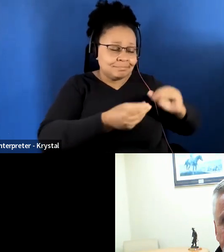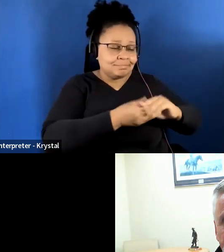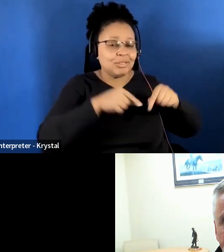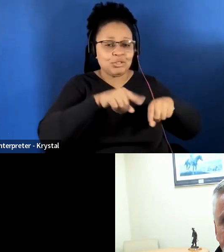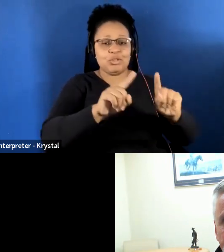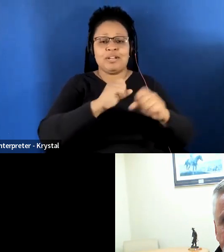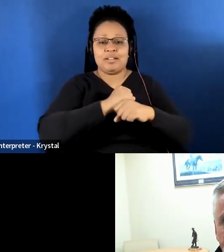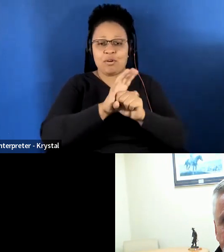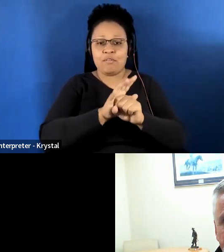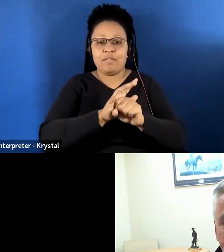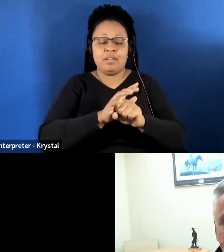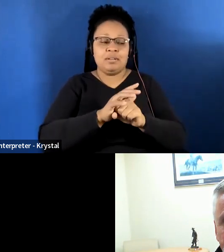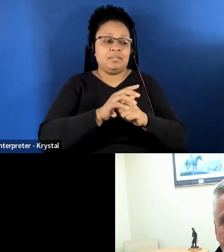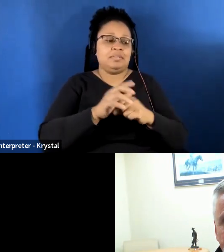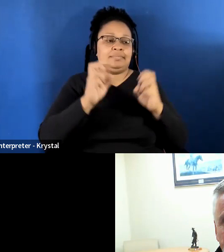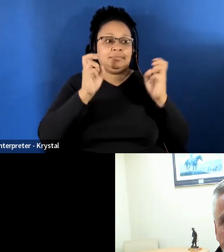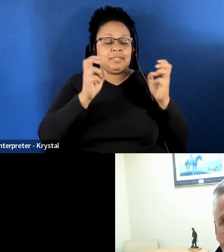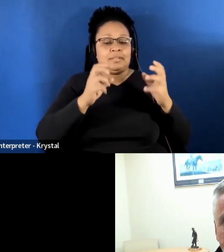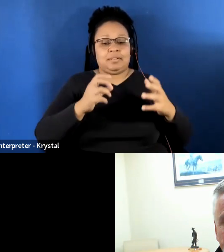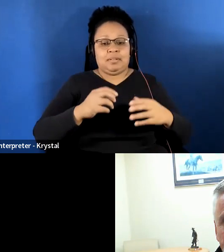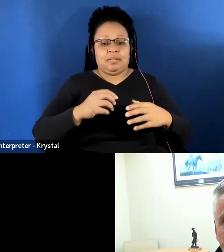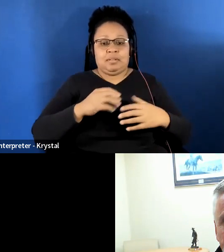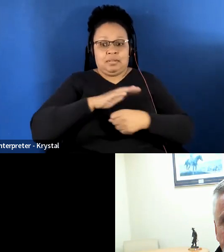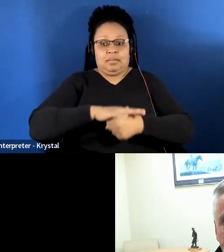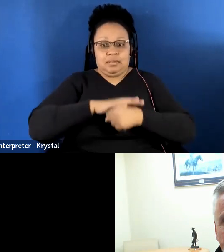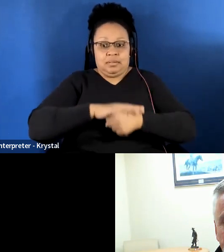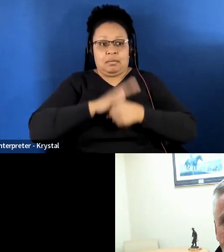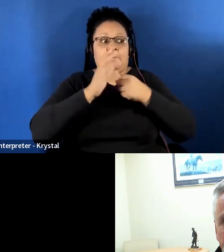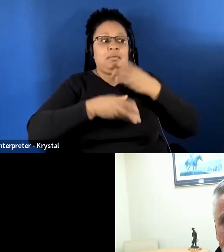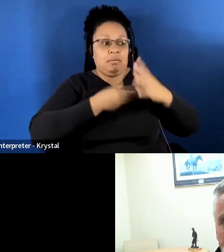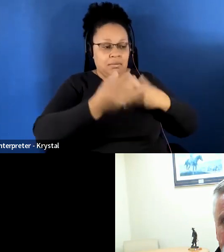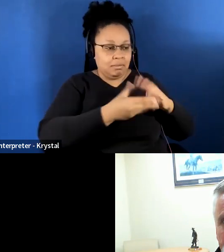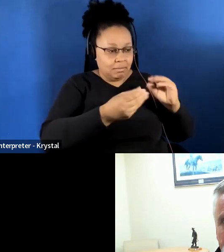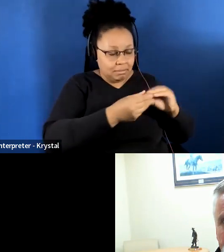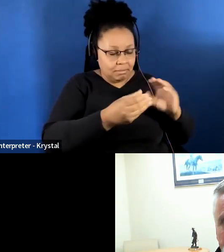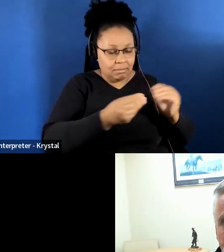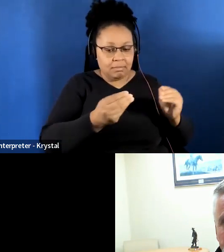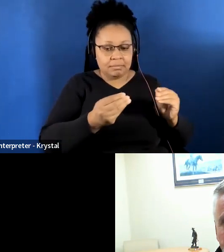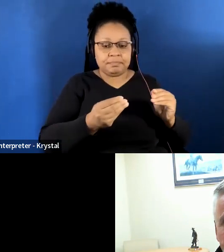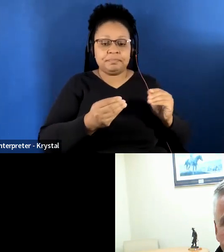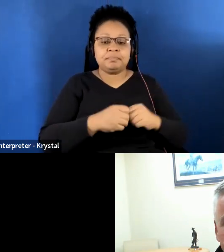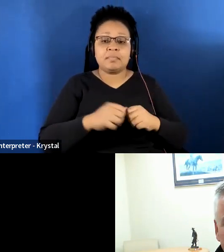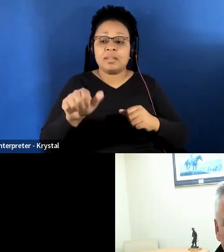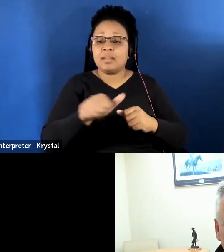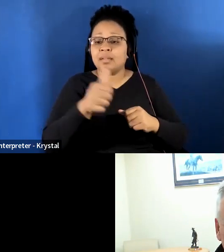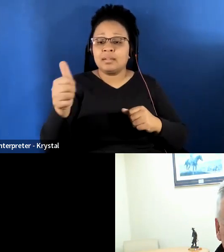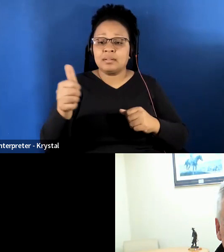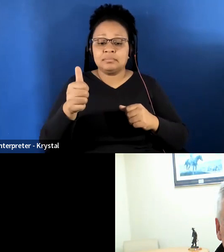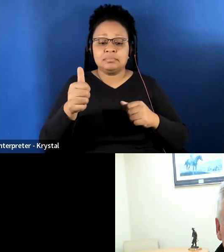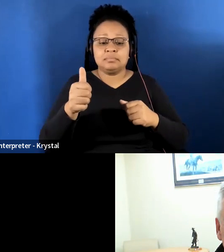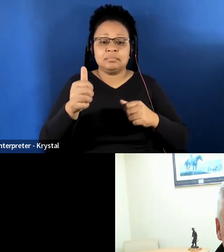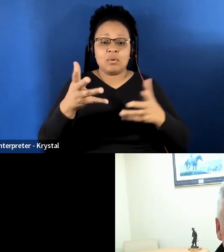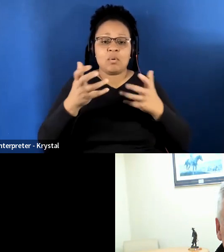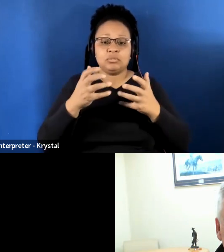vent sessions. What about anyone else? Is there anyone else who would like to